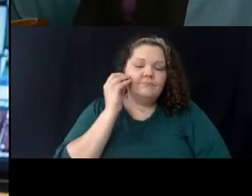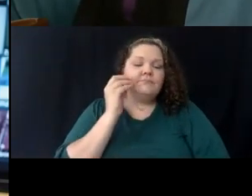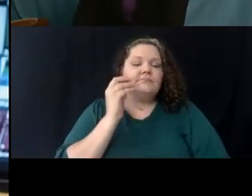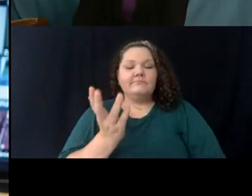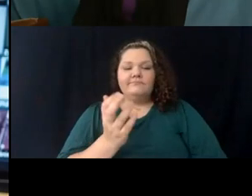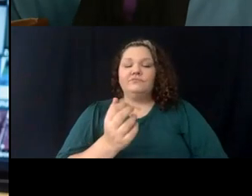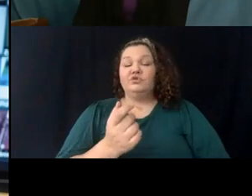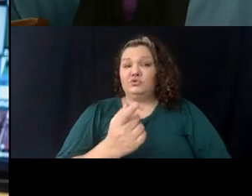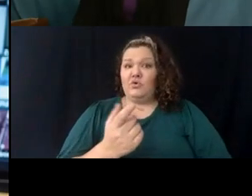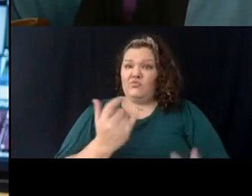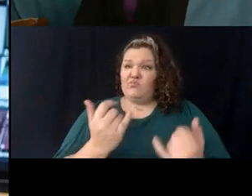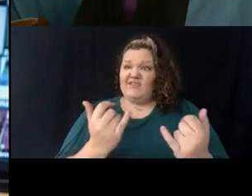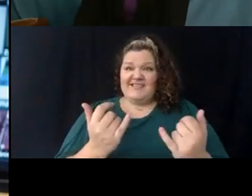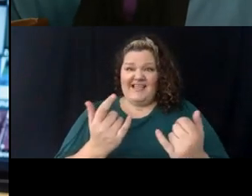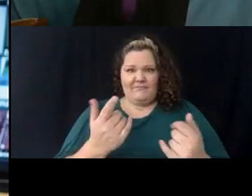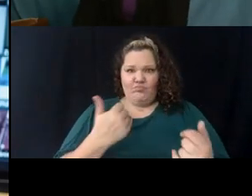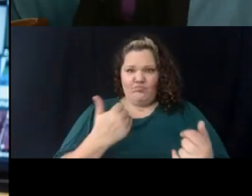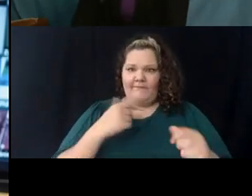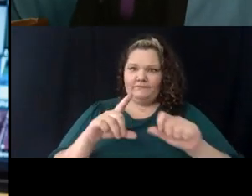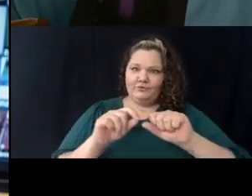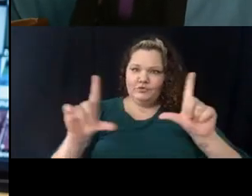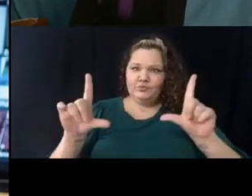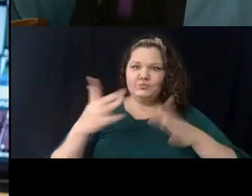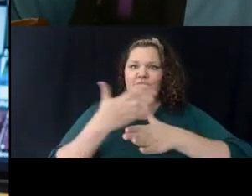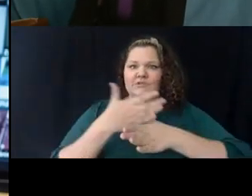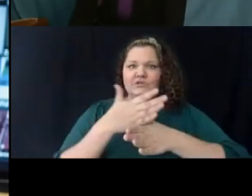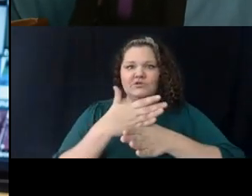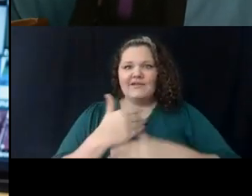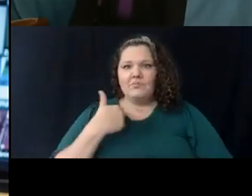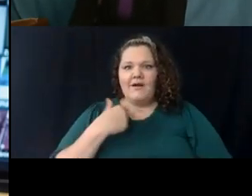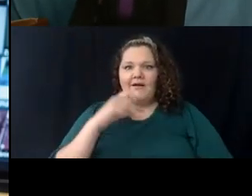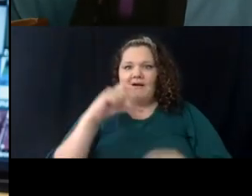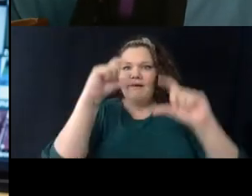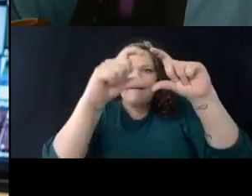And I mean, we see it really taking off during COVID. Everything has moved online.